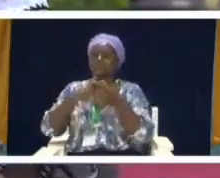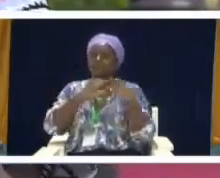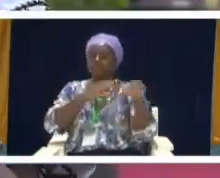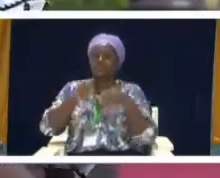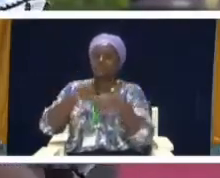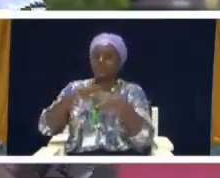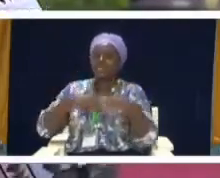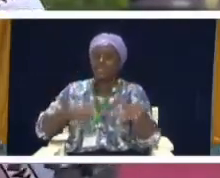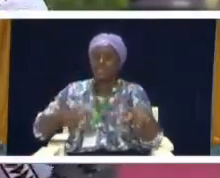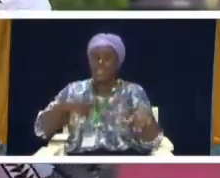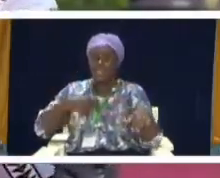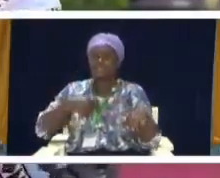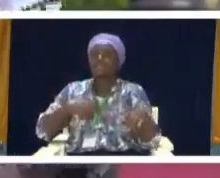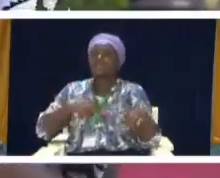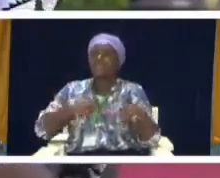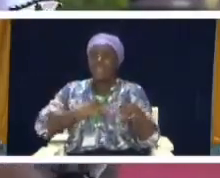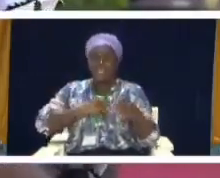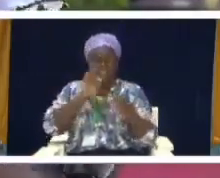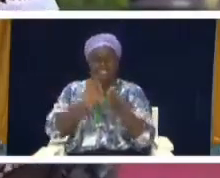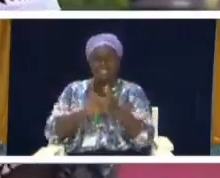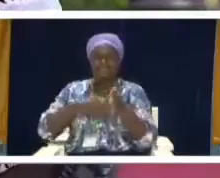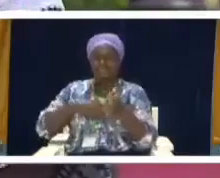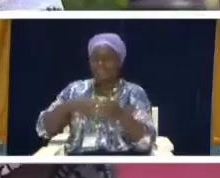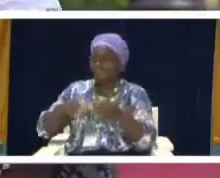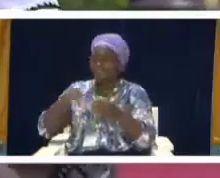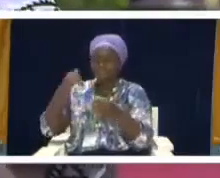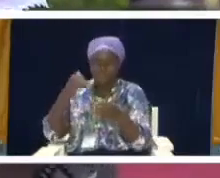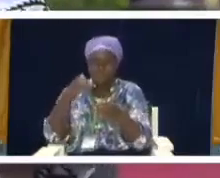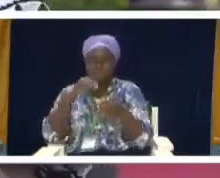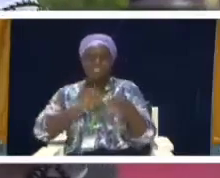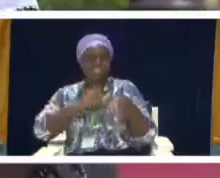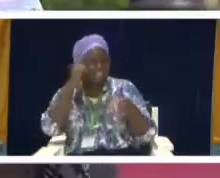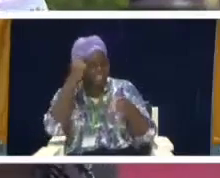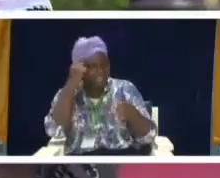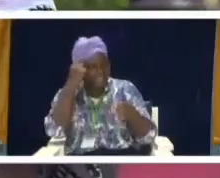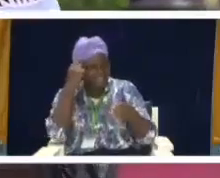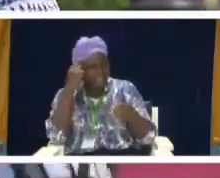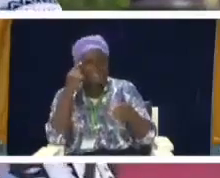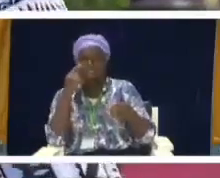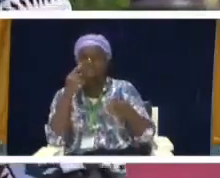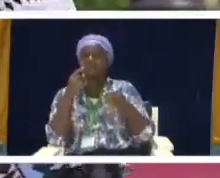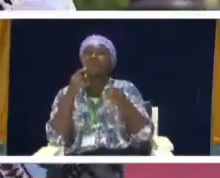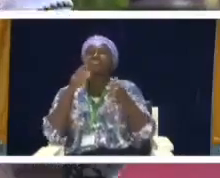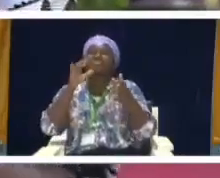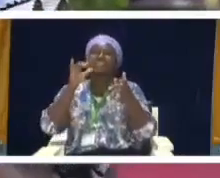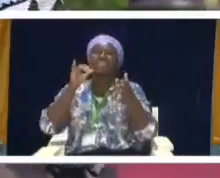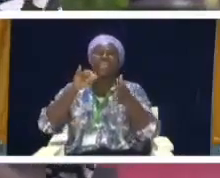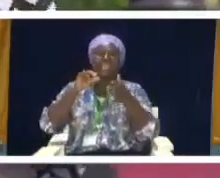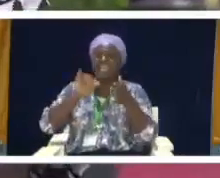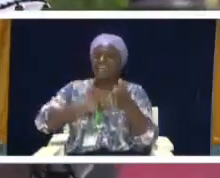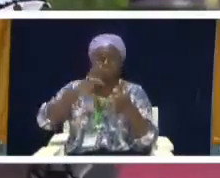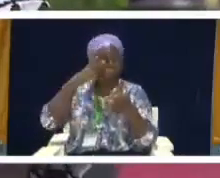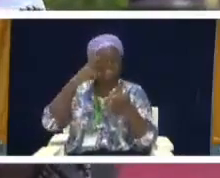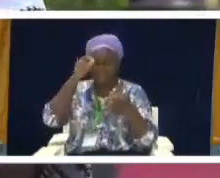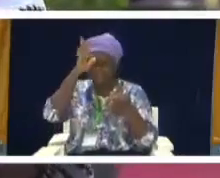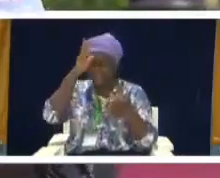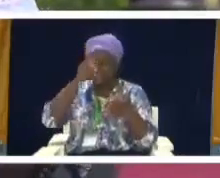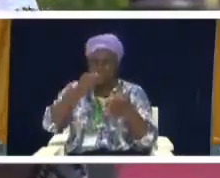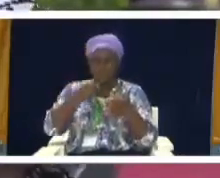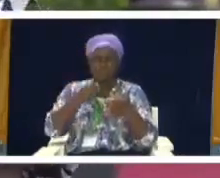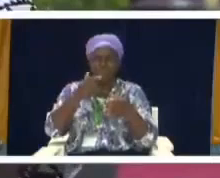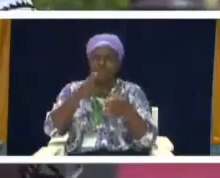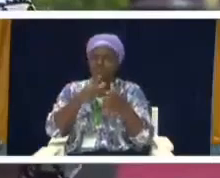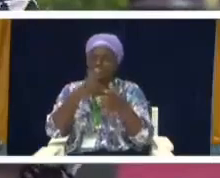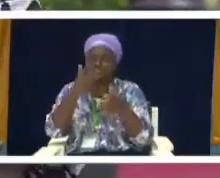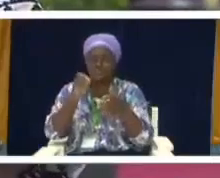to see Daddy Gio's number, that I should just call him, and he should say, my daughter, it is well with you. But I kept the faith